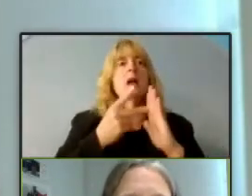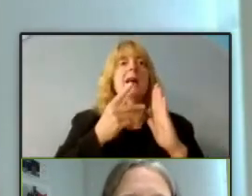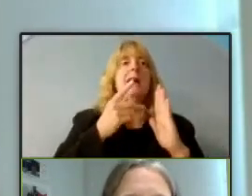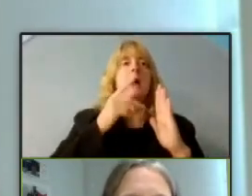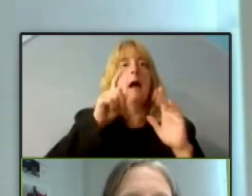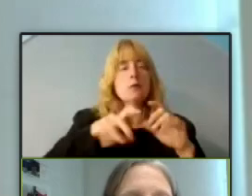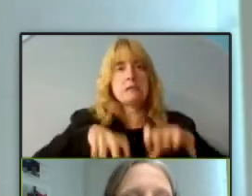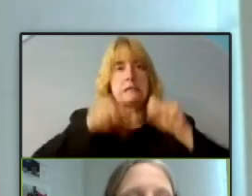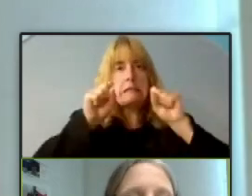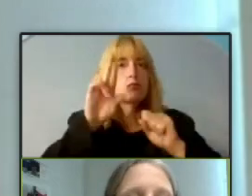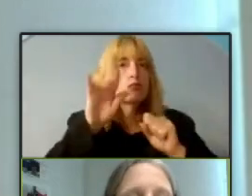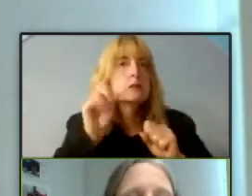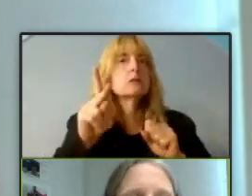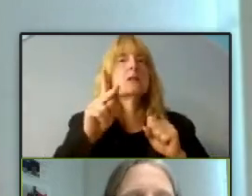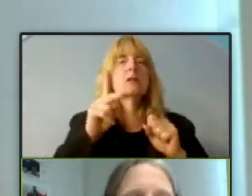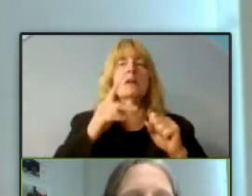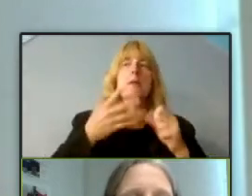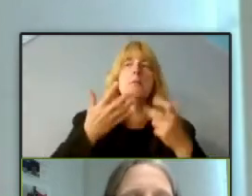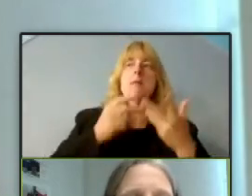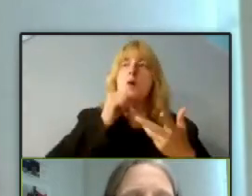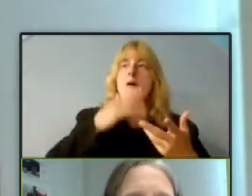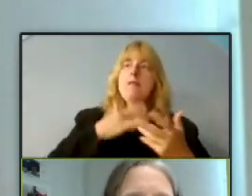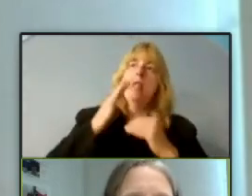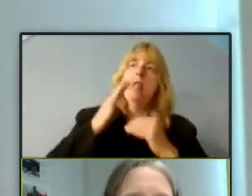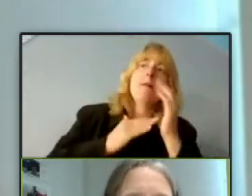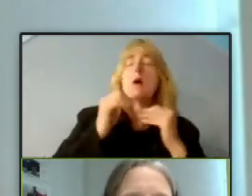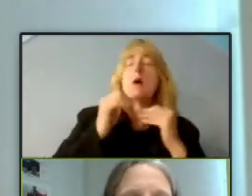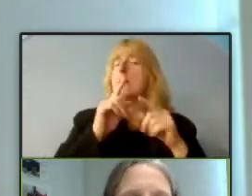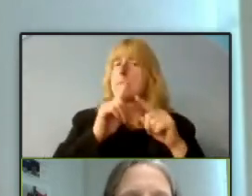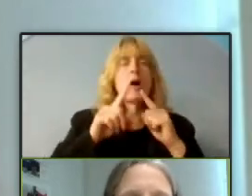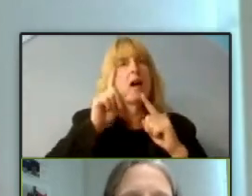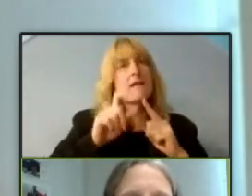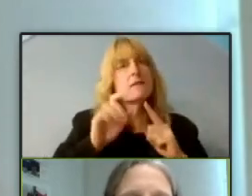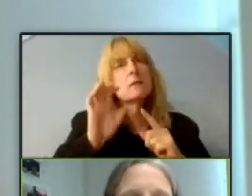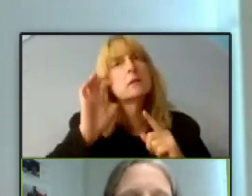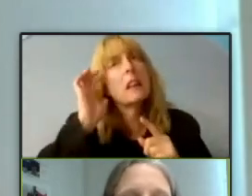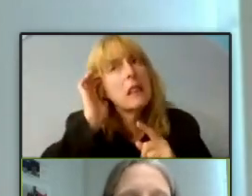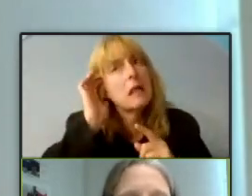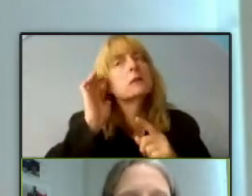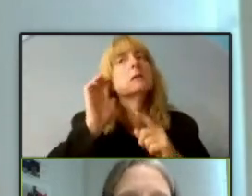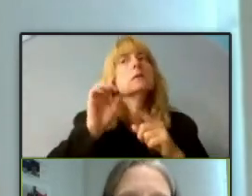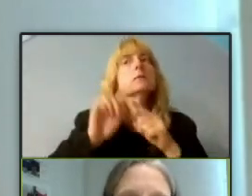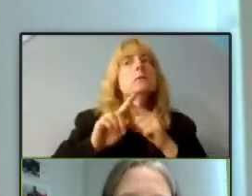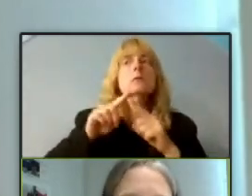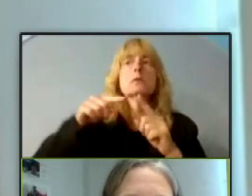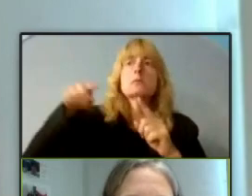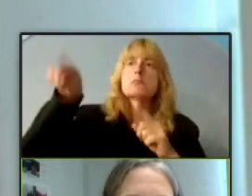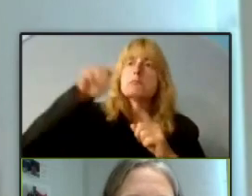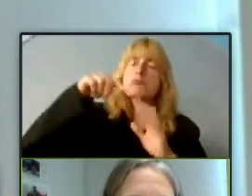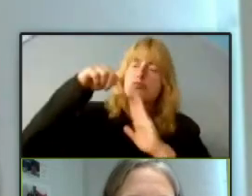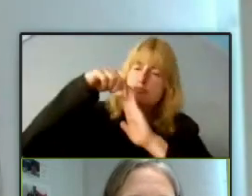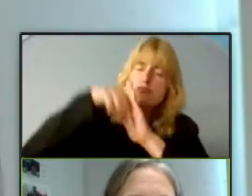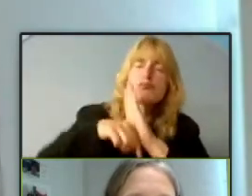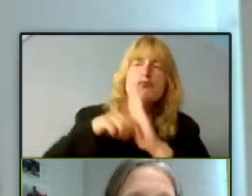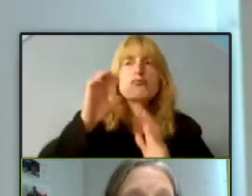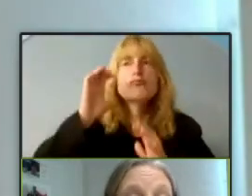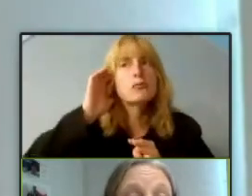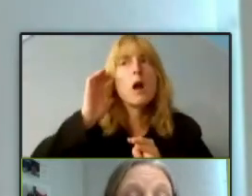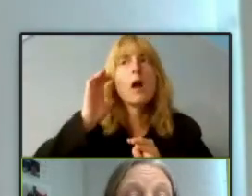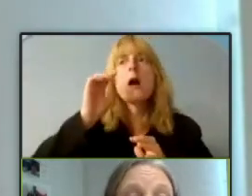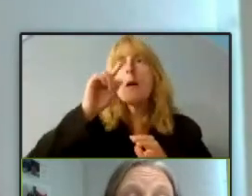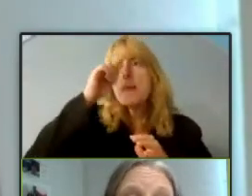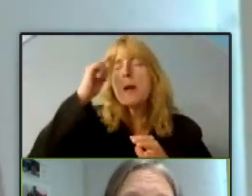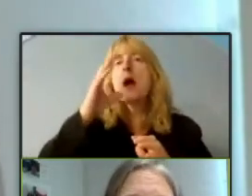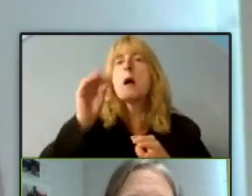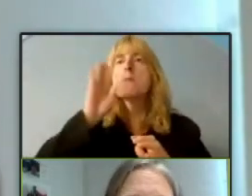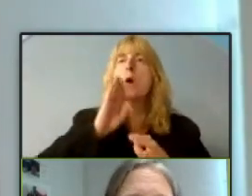individuals, and it means listening deeply to our Black and Brown community members. We